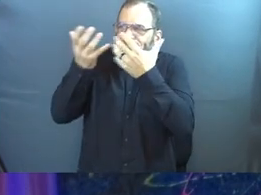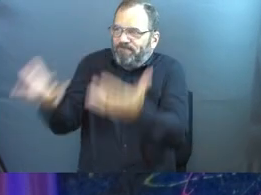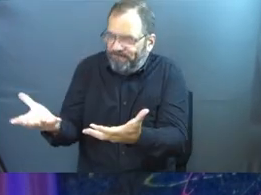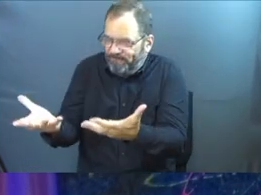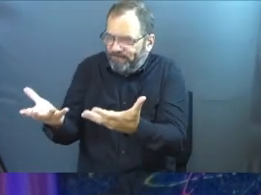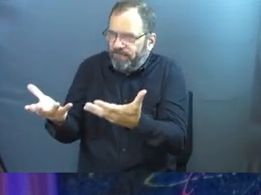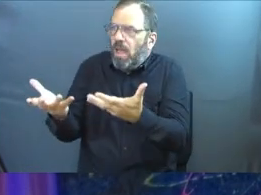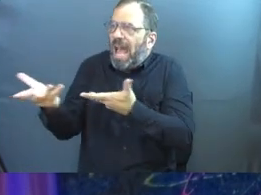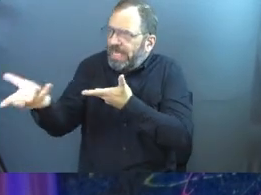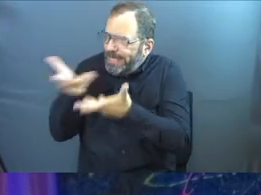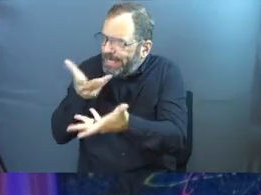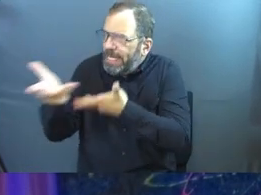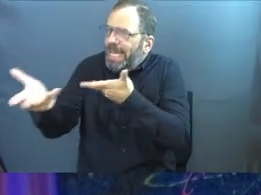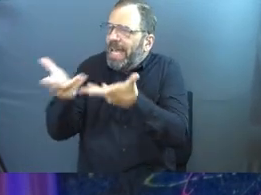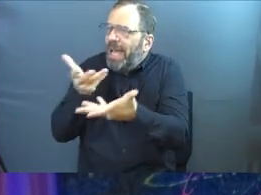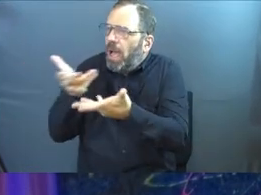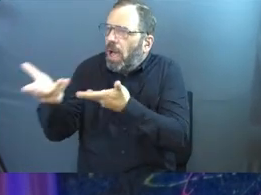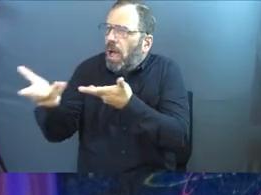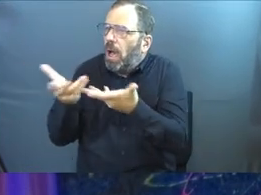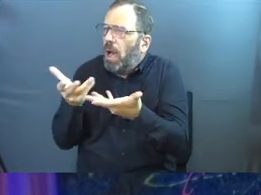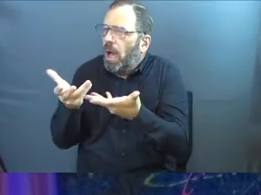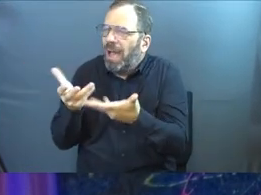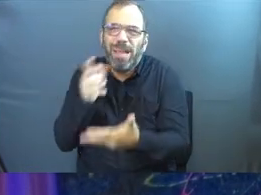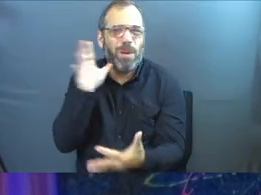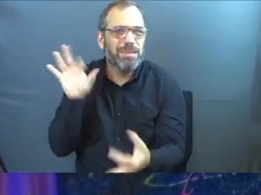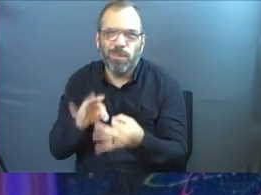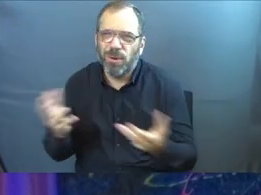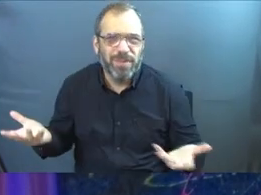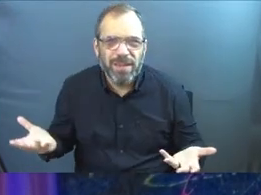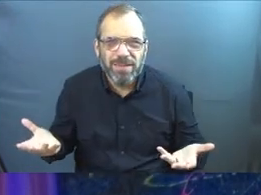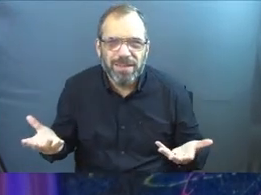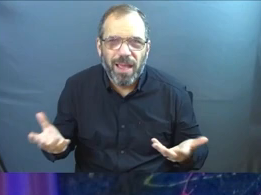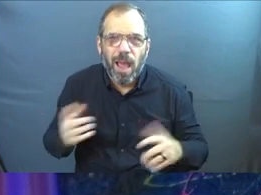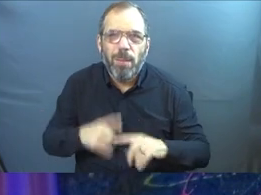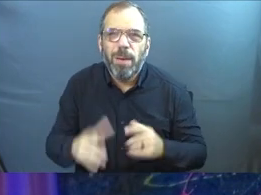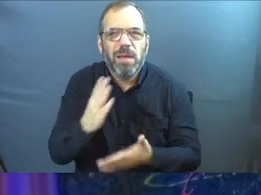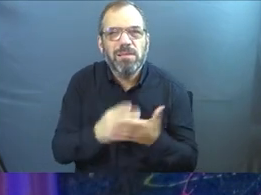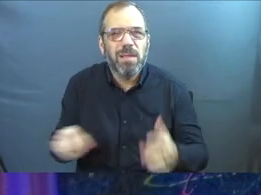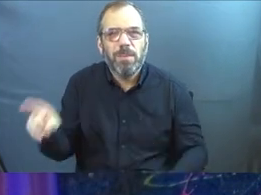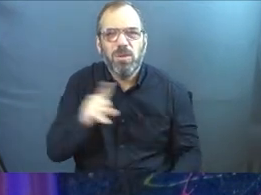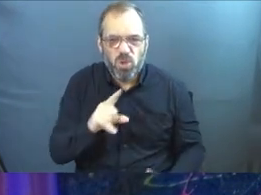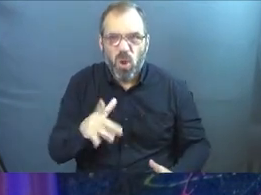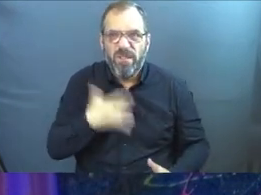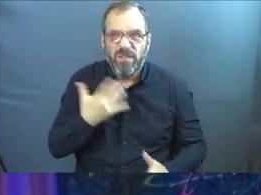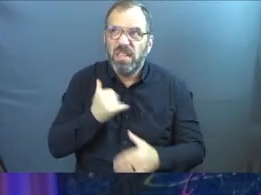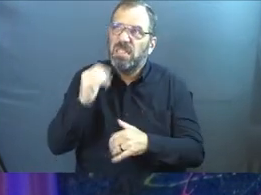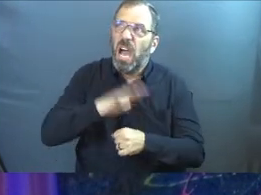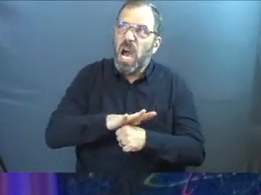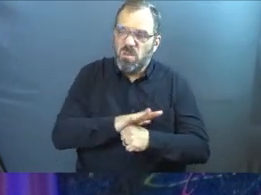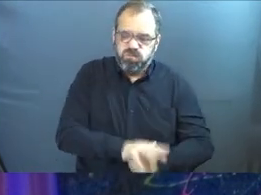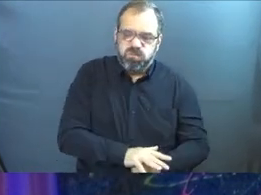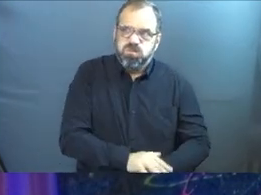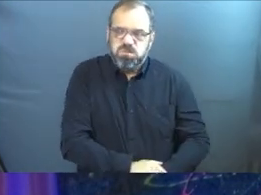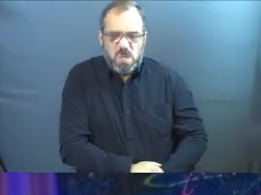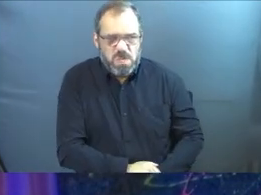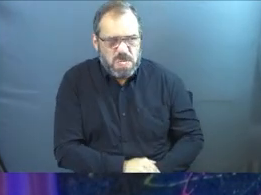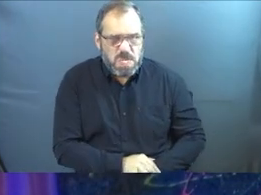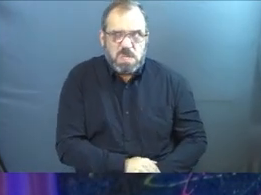and we worked through it together. Again, it wasn't perfect, but some of you guys have got feelings with God and you're stuffing